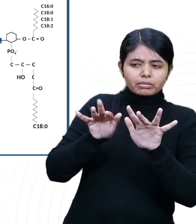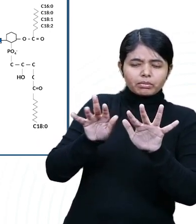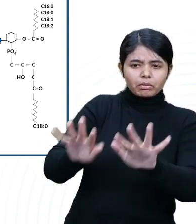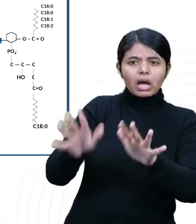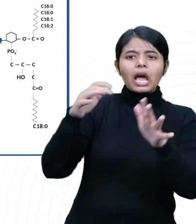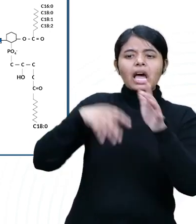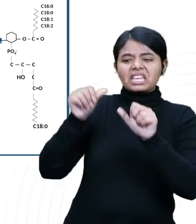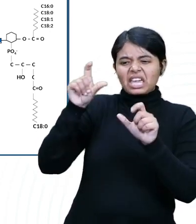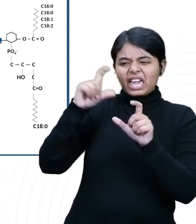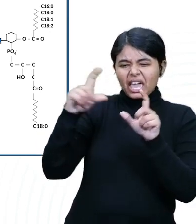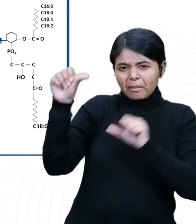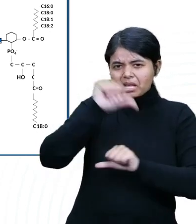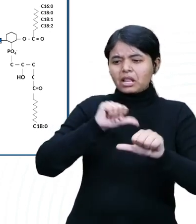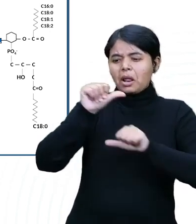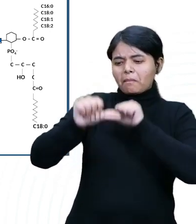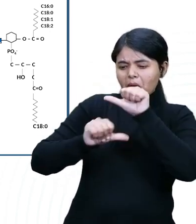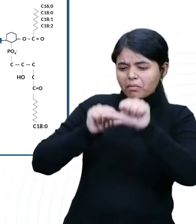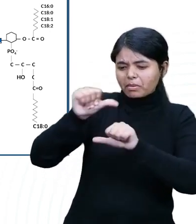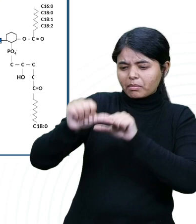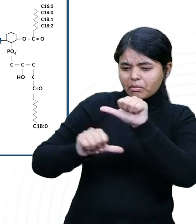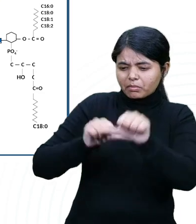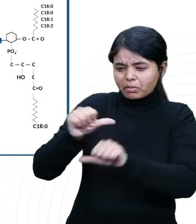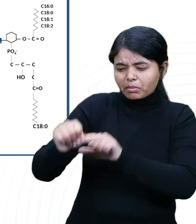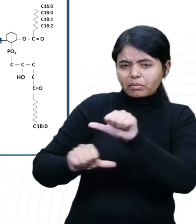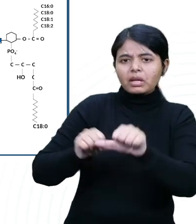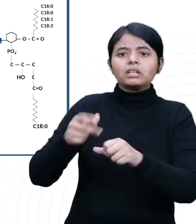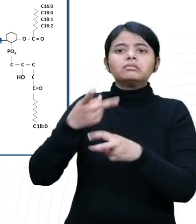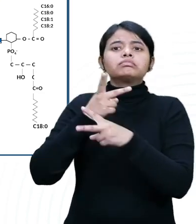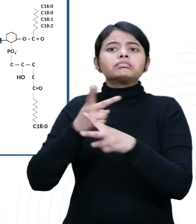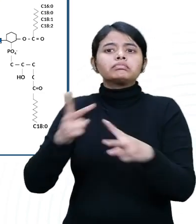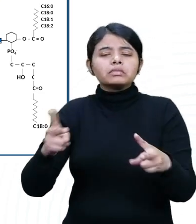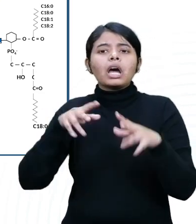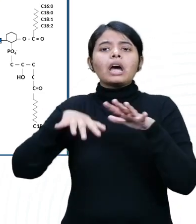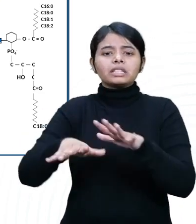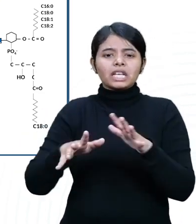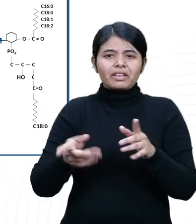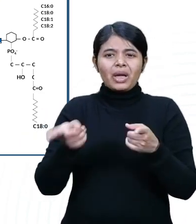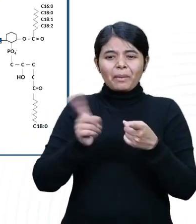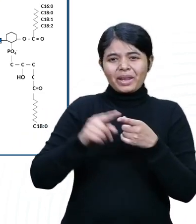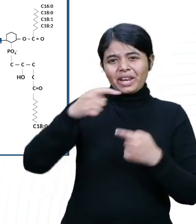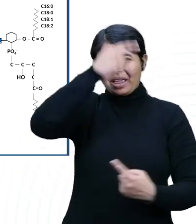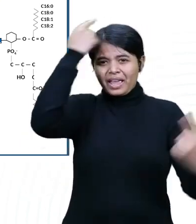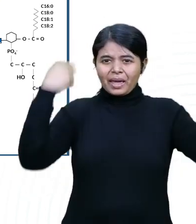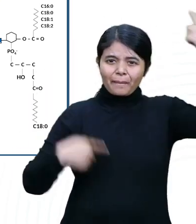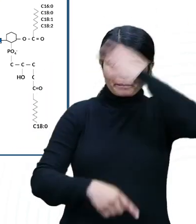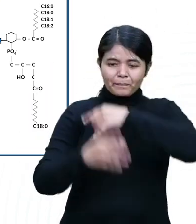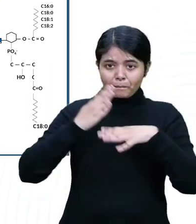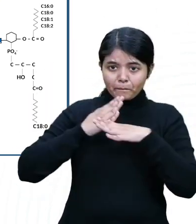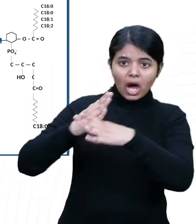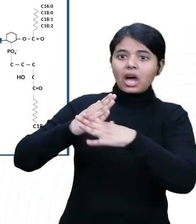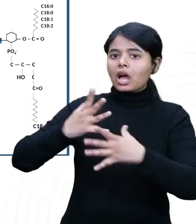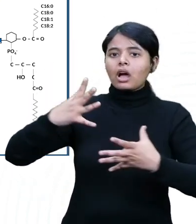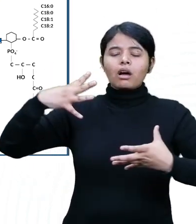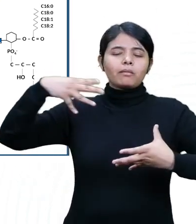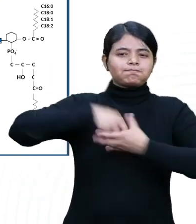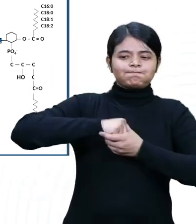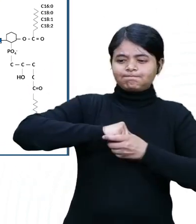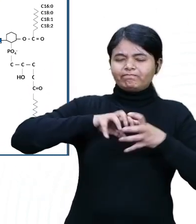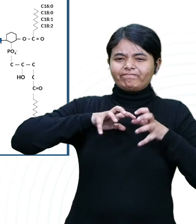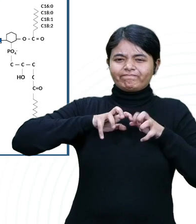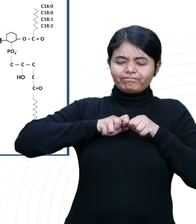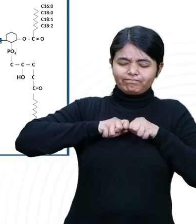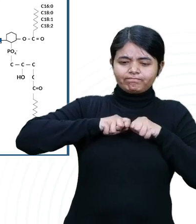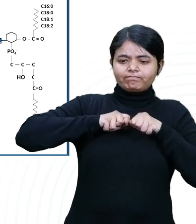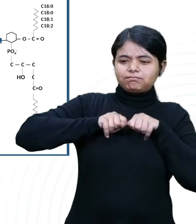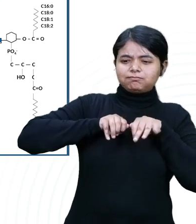are further modified with N-glycosylation, and the procyclin have a monoacyl glycerol based lipid in the GPI